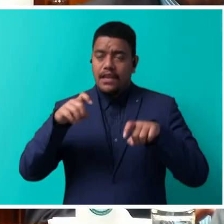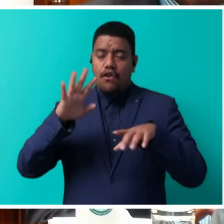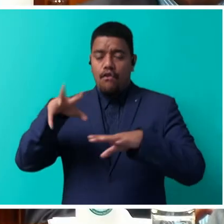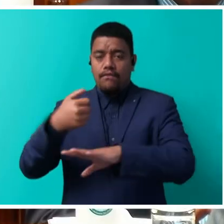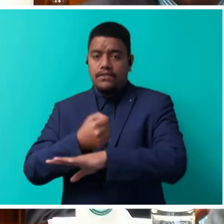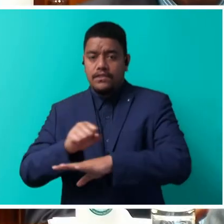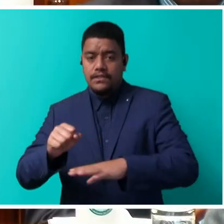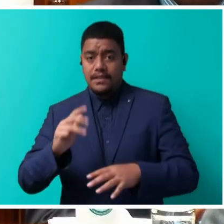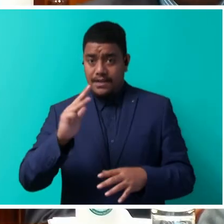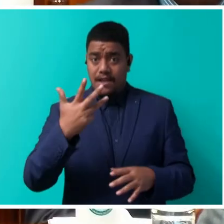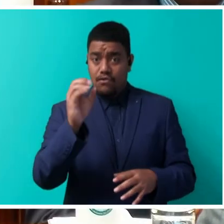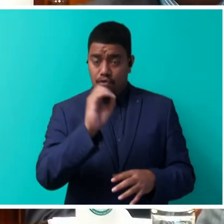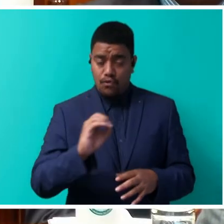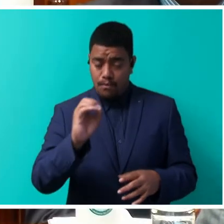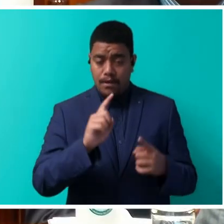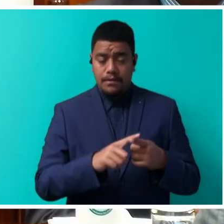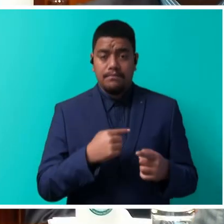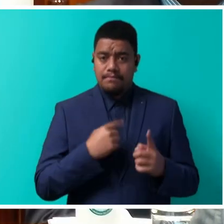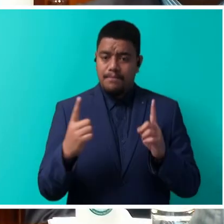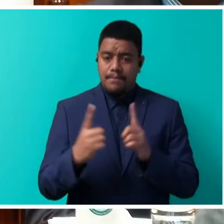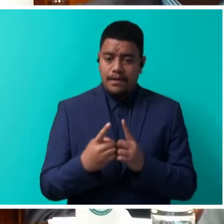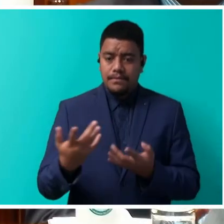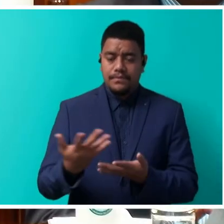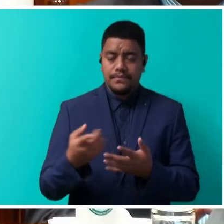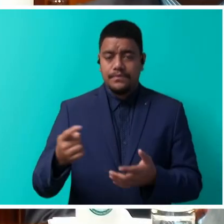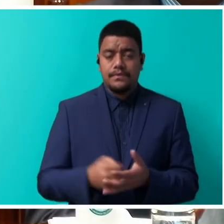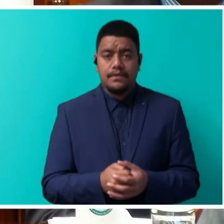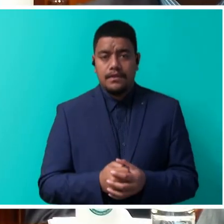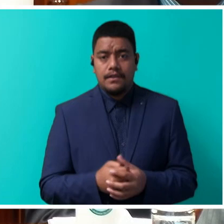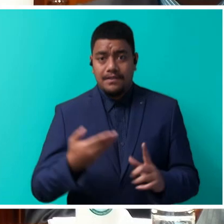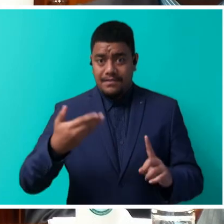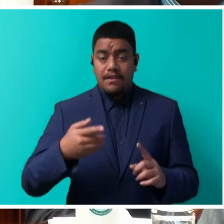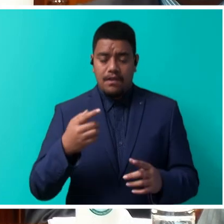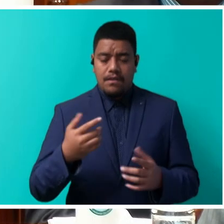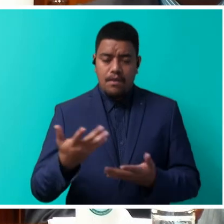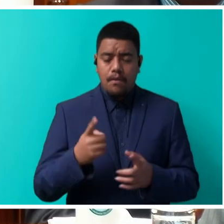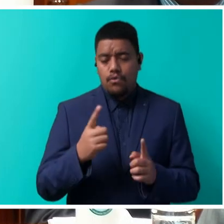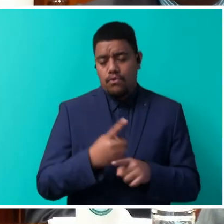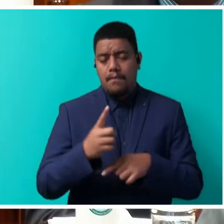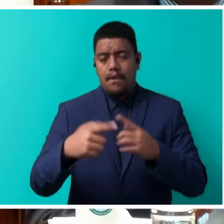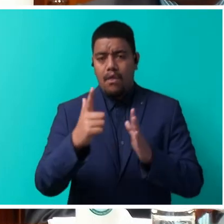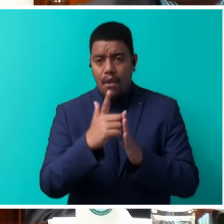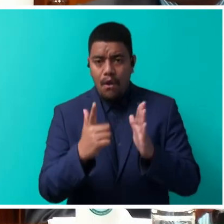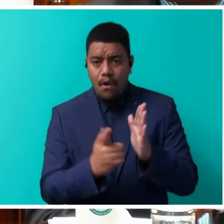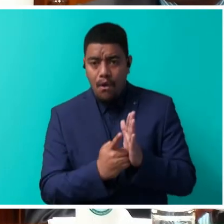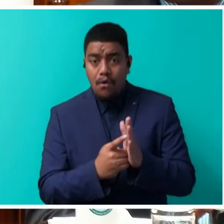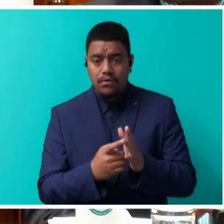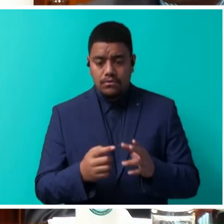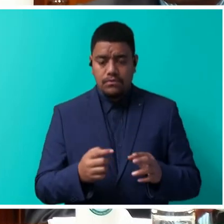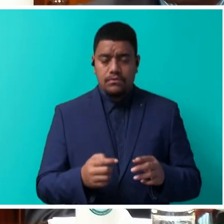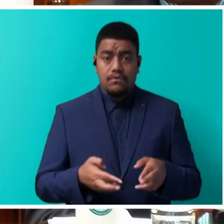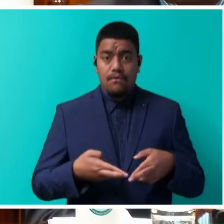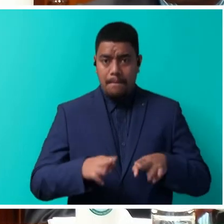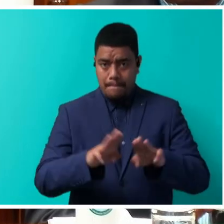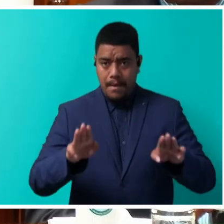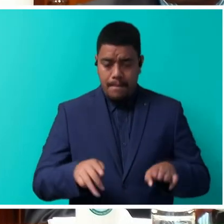On the 9th of October, I met with Honourable Goldsmith for discussions centered on the Law and Justice Reform Roadmap 2025